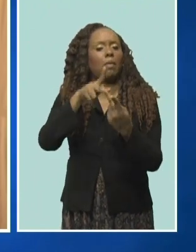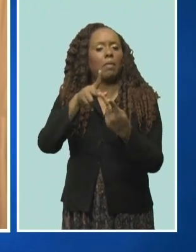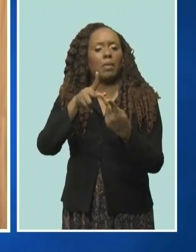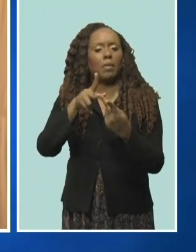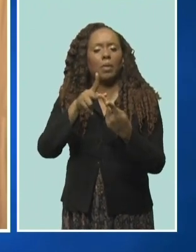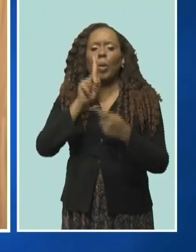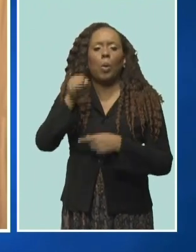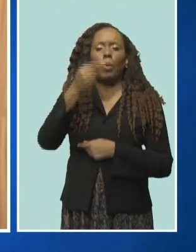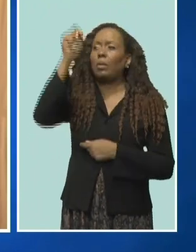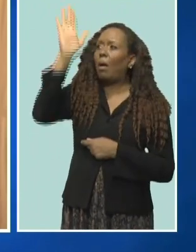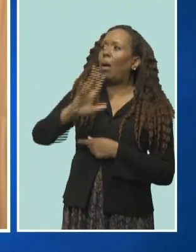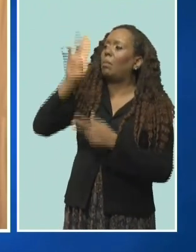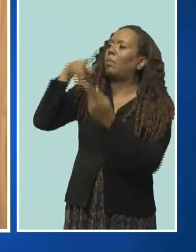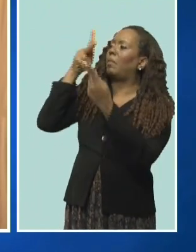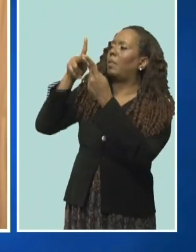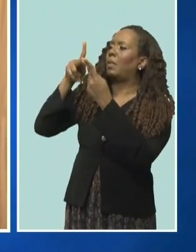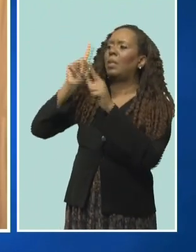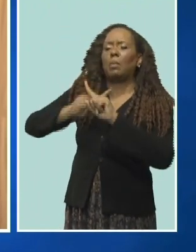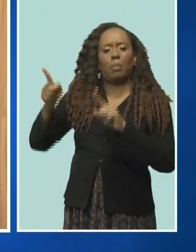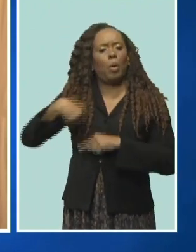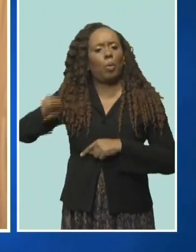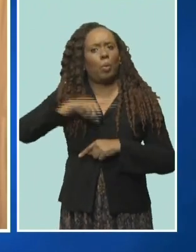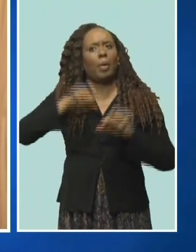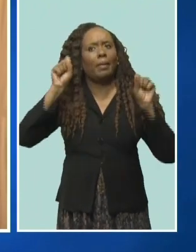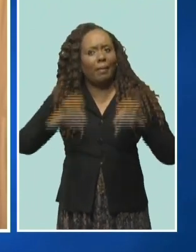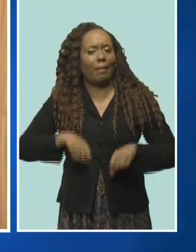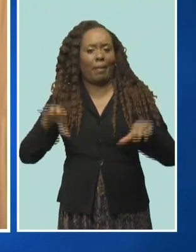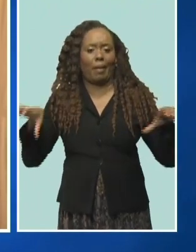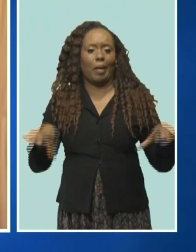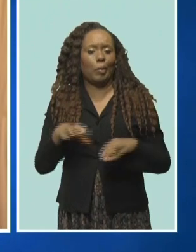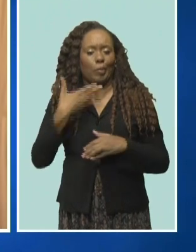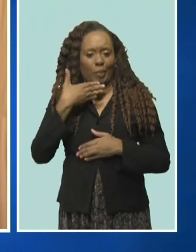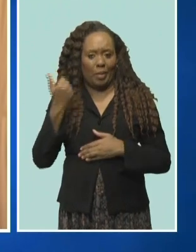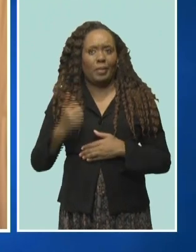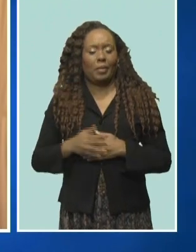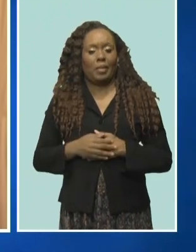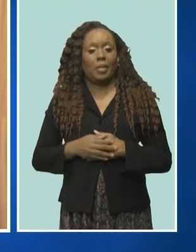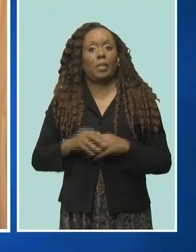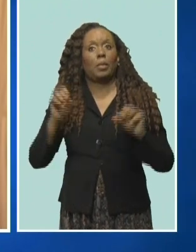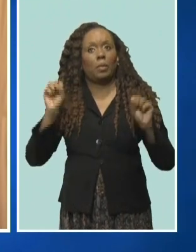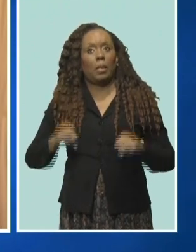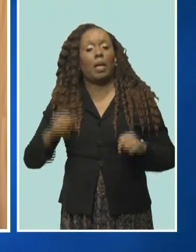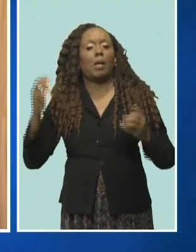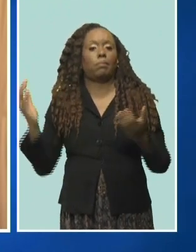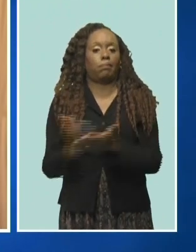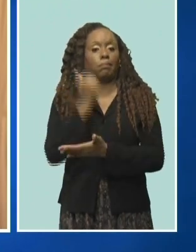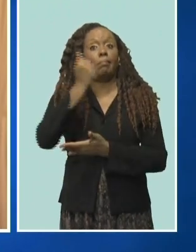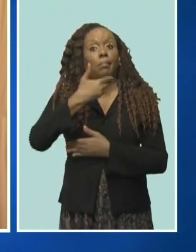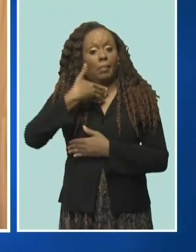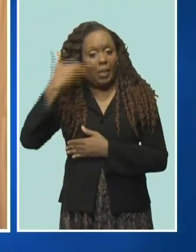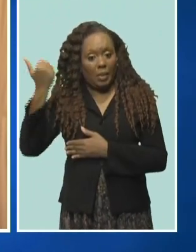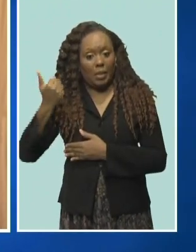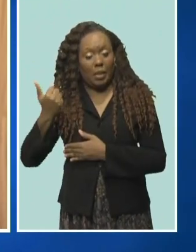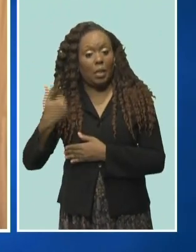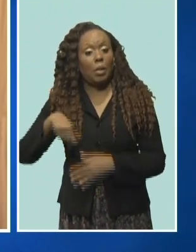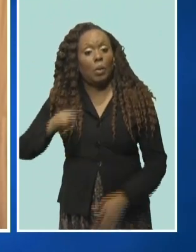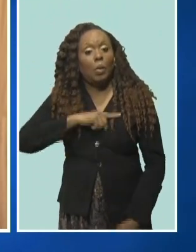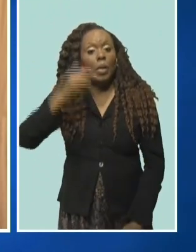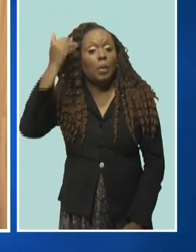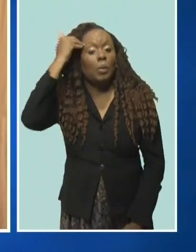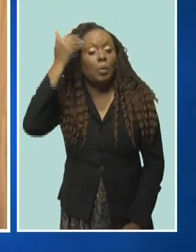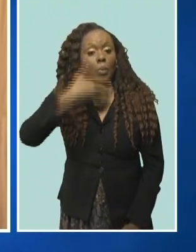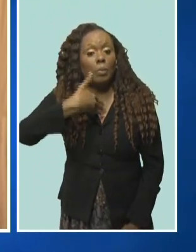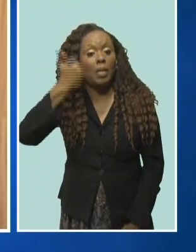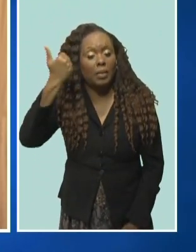better, because we can and we know better, and we can claim back ground because we know better.